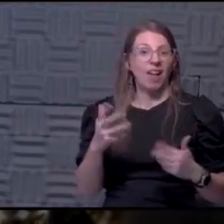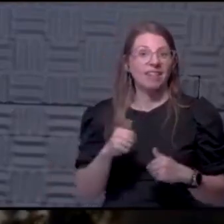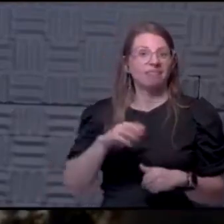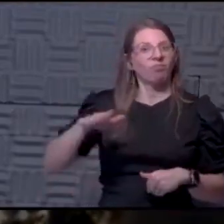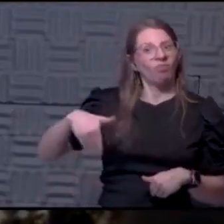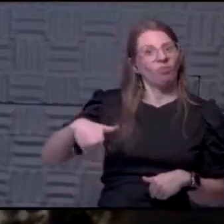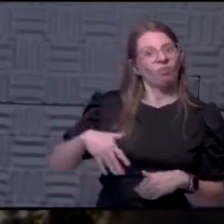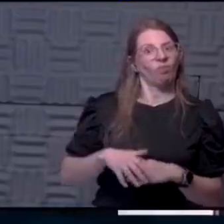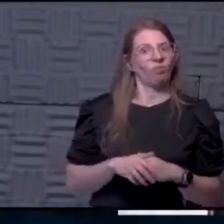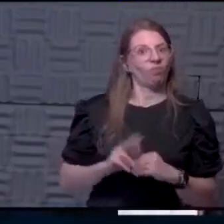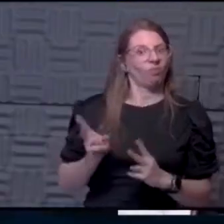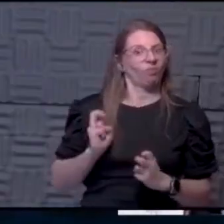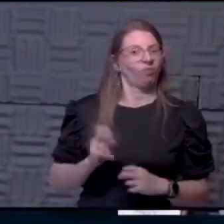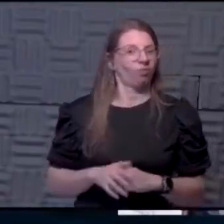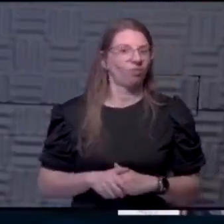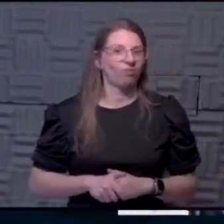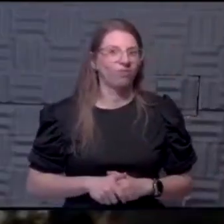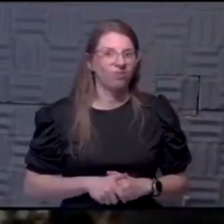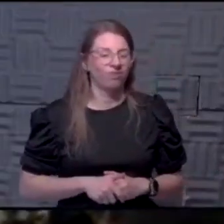is so original.